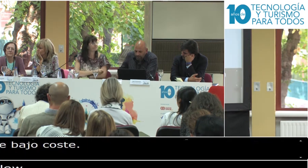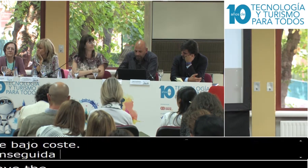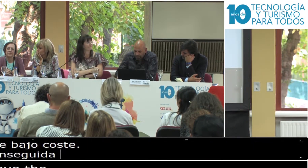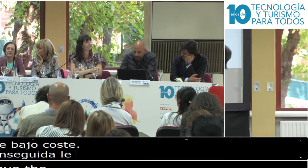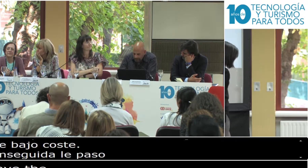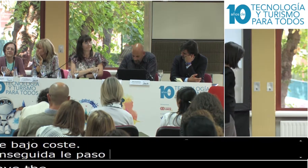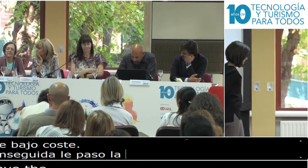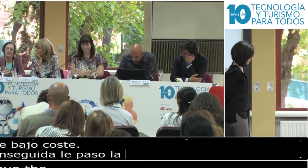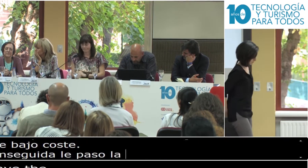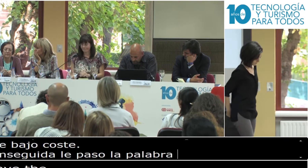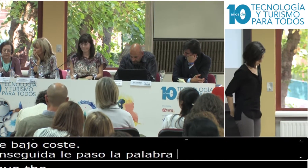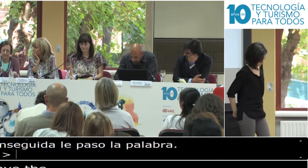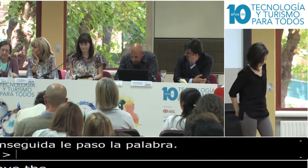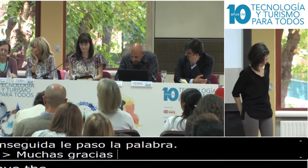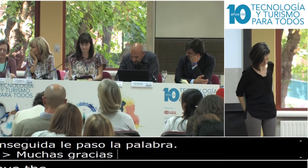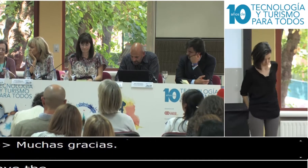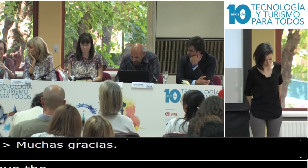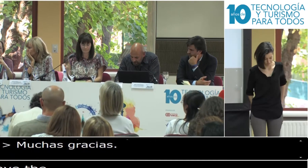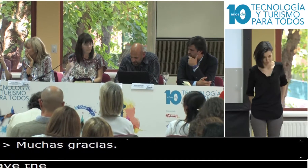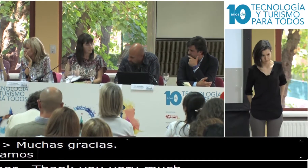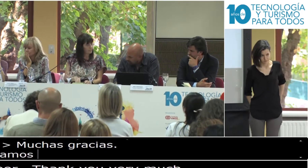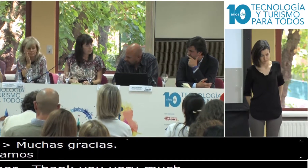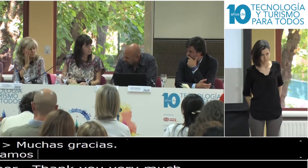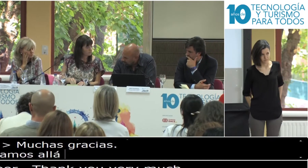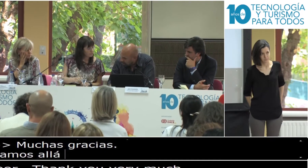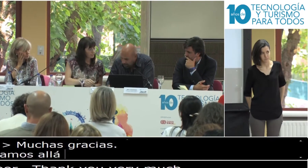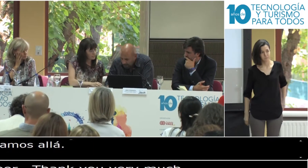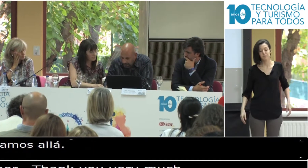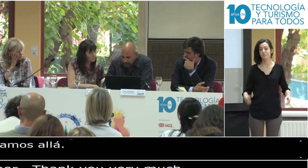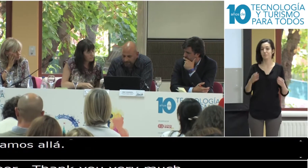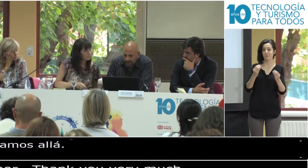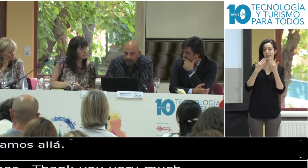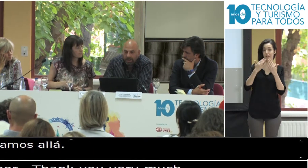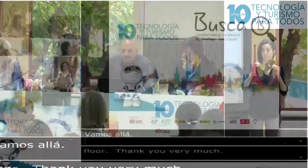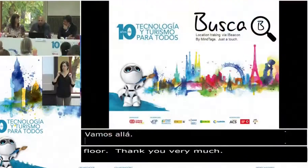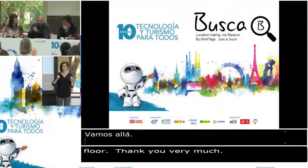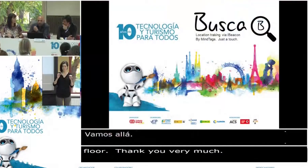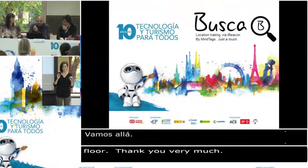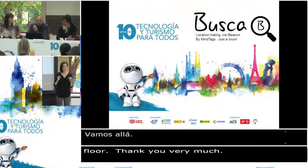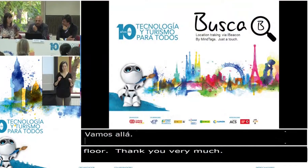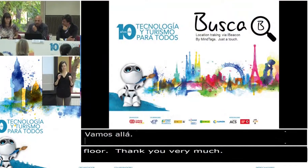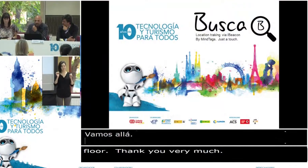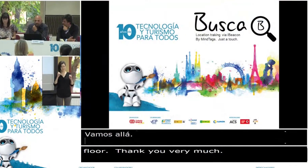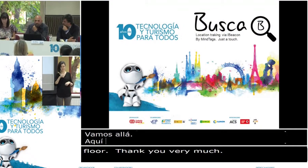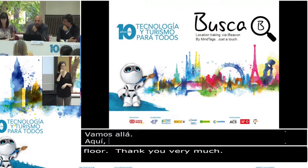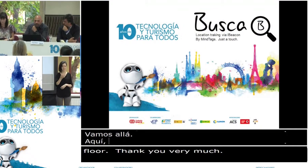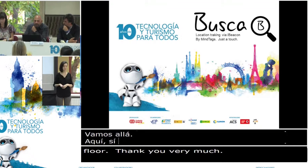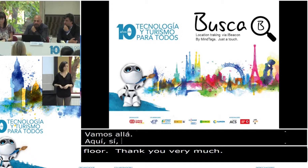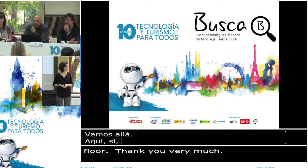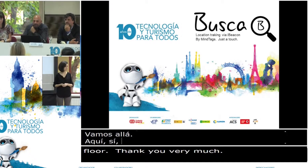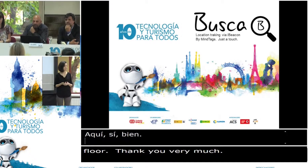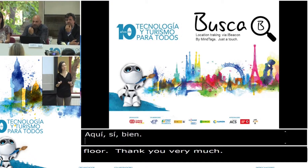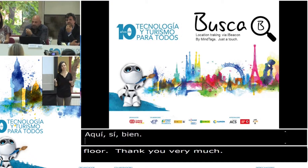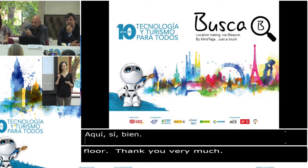Okay, here we go. To continue, is this button here? Yes. Yeah, okay. So thanks once again for being